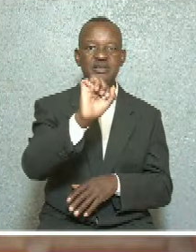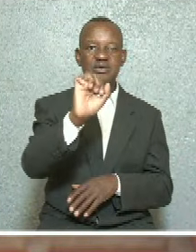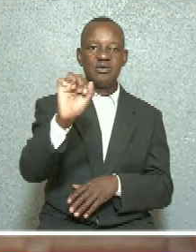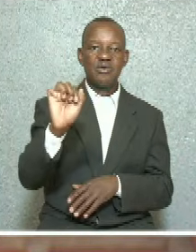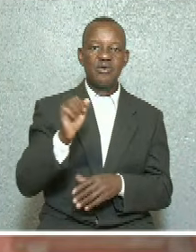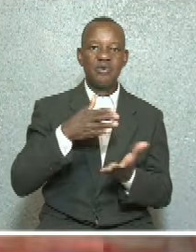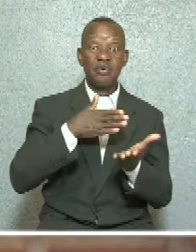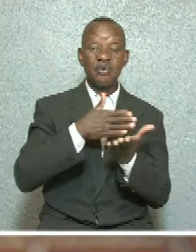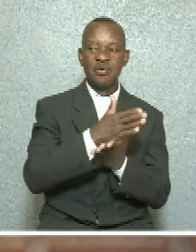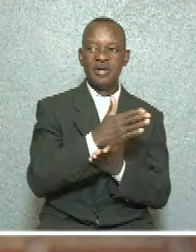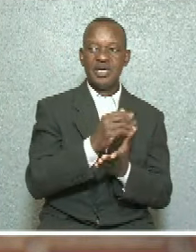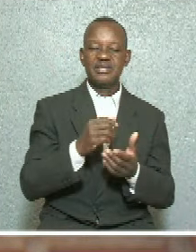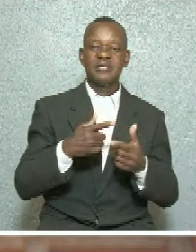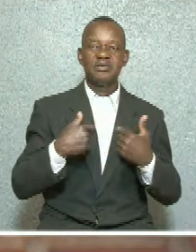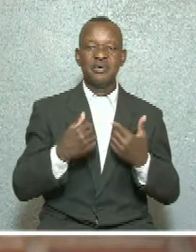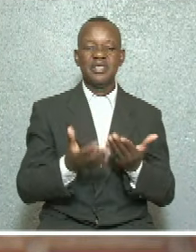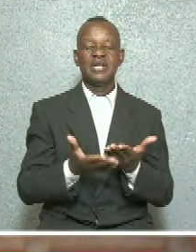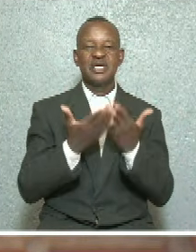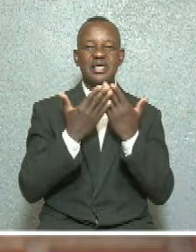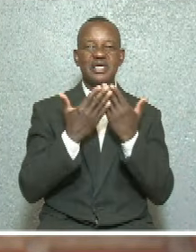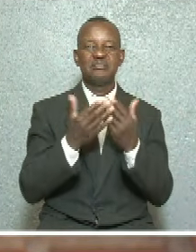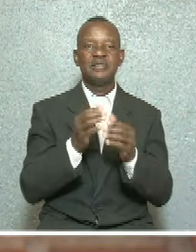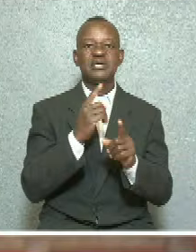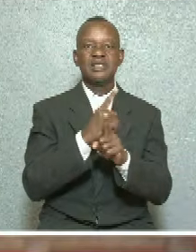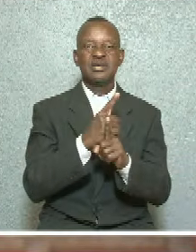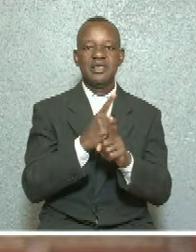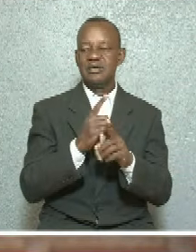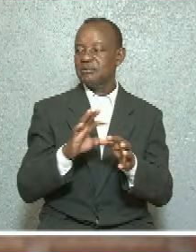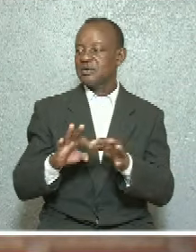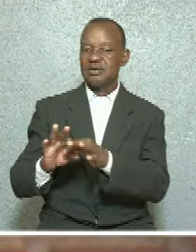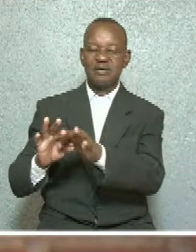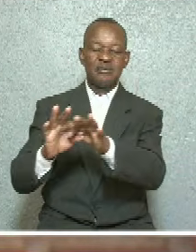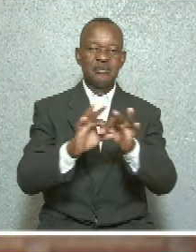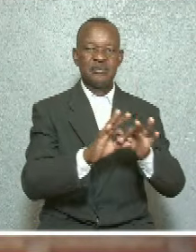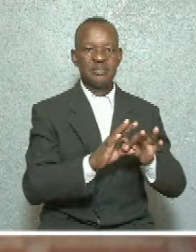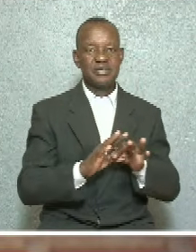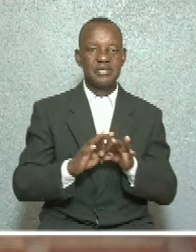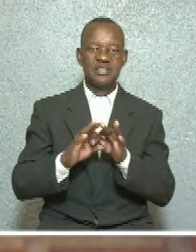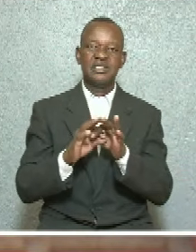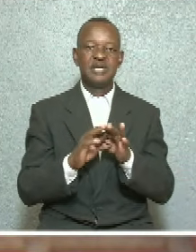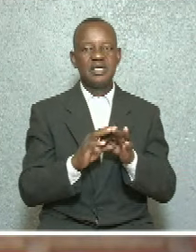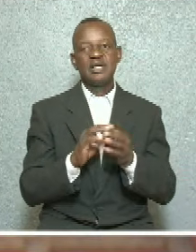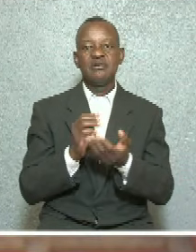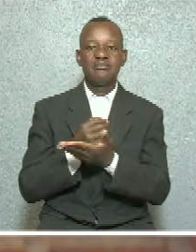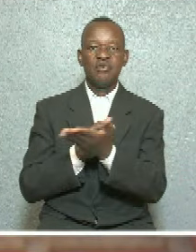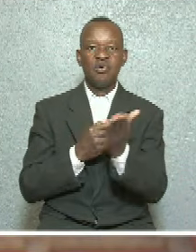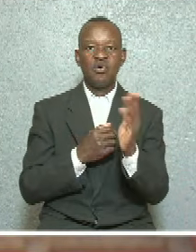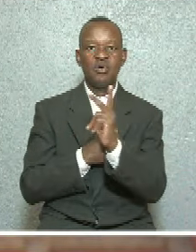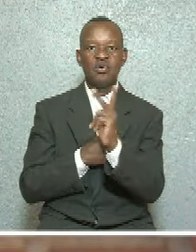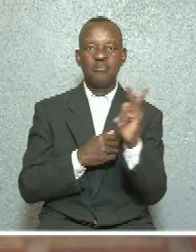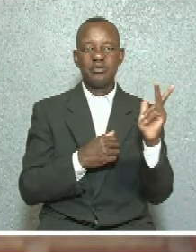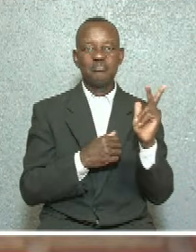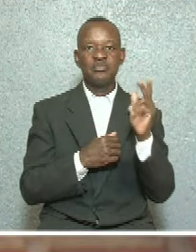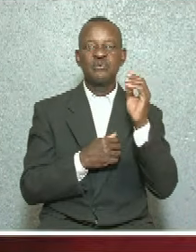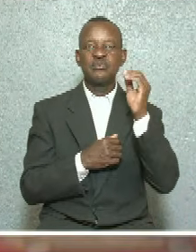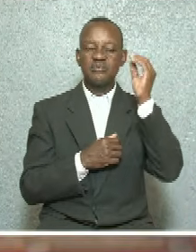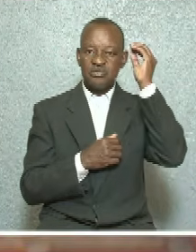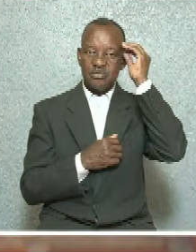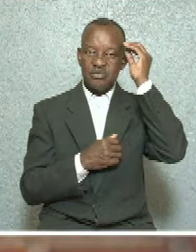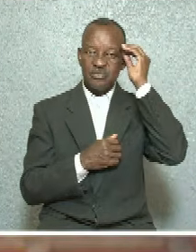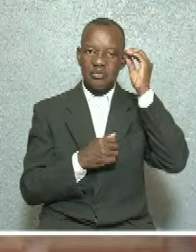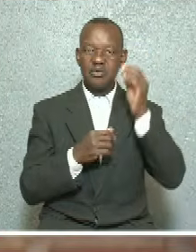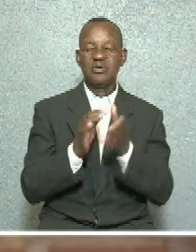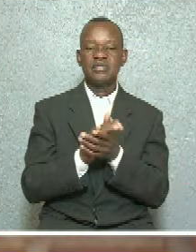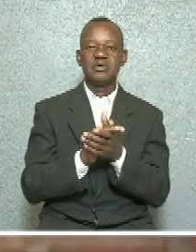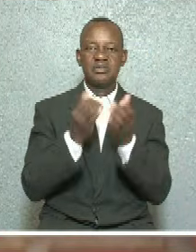help government coordinate so that citizens have information. We do this through announcements, through